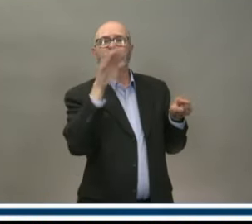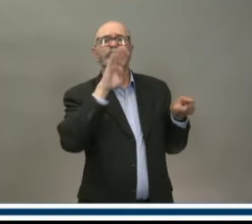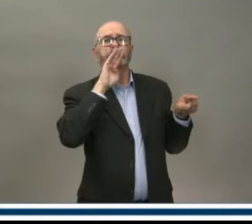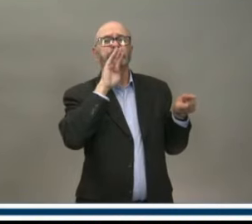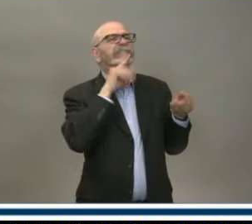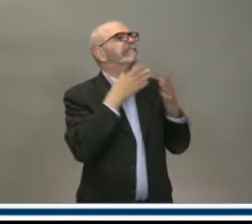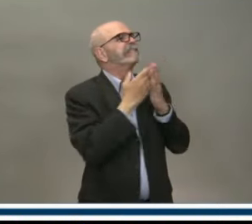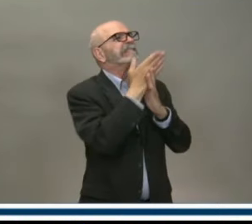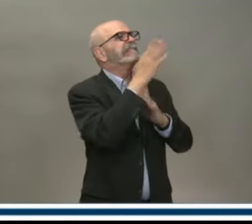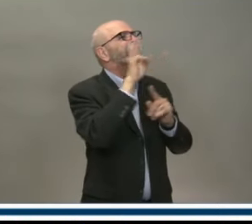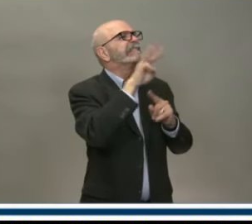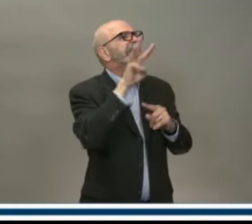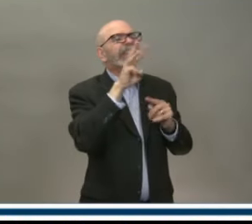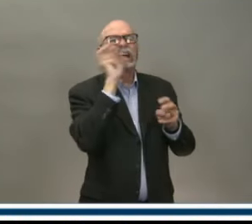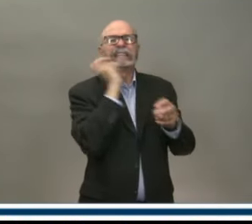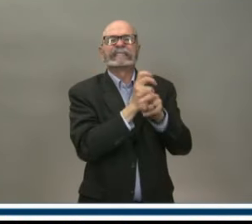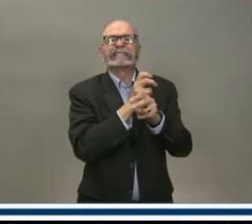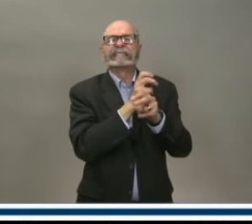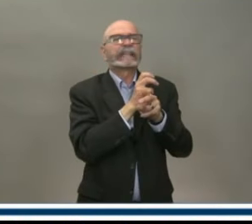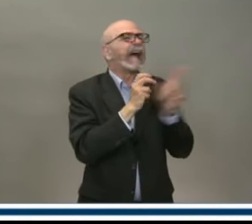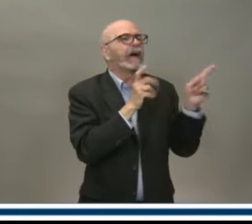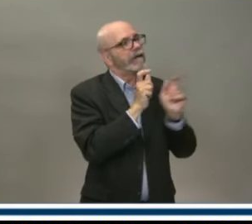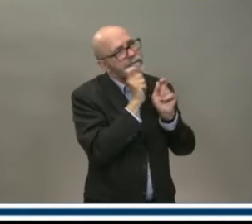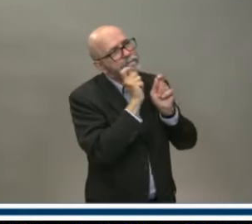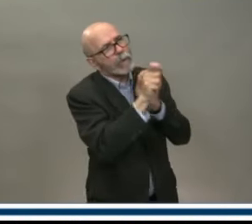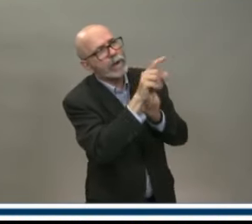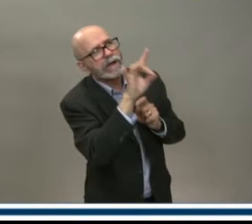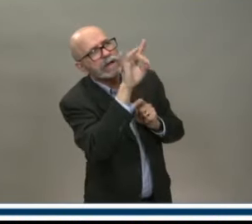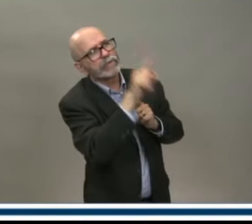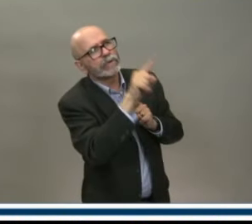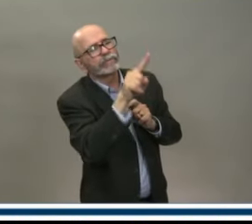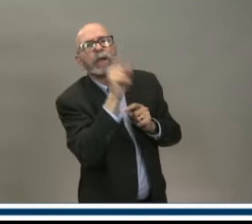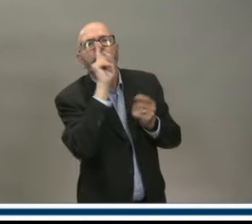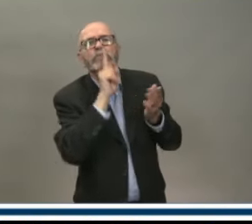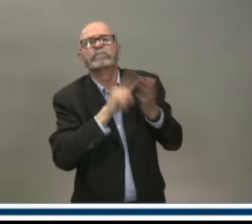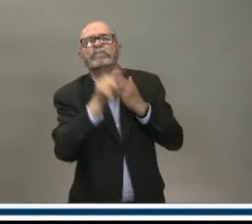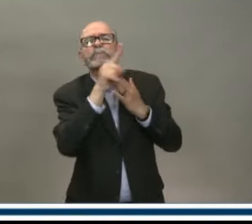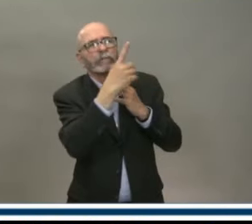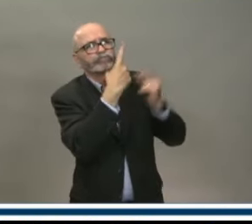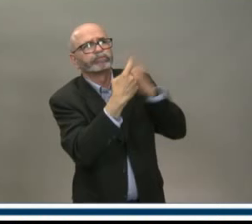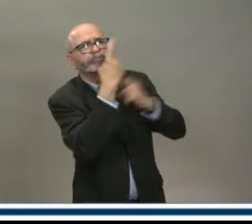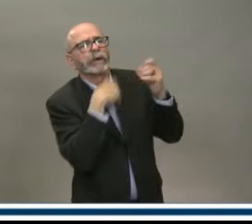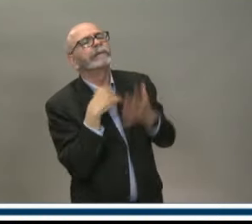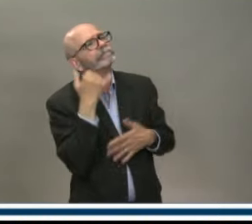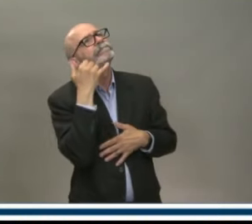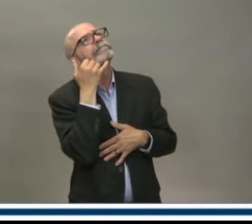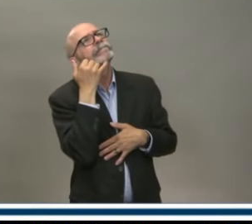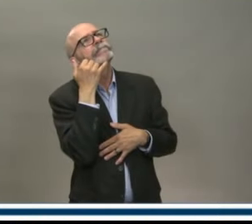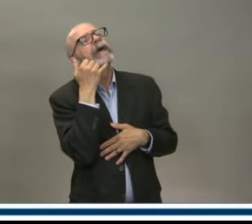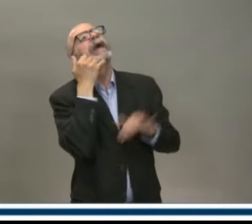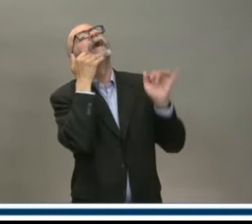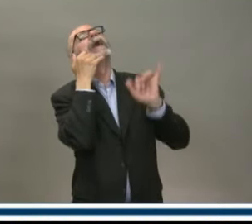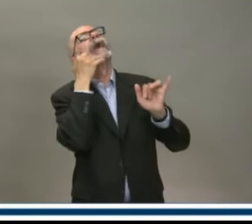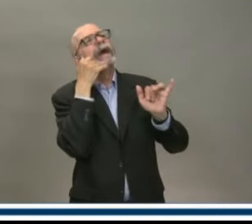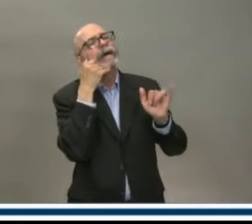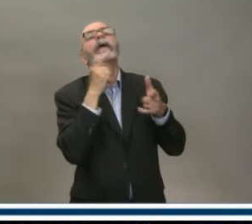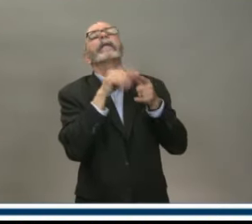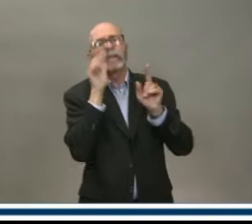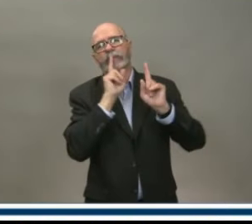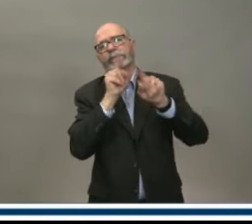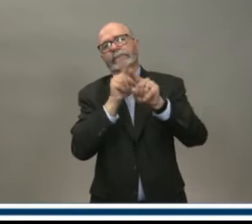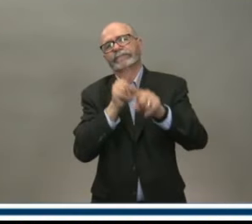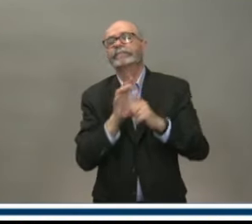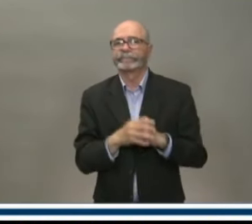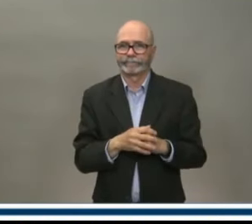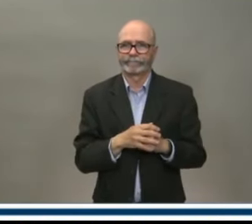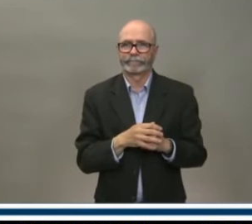811 and they'll then do an assessment with you through their telehealth line. And either direction, whether